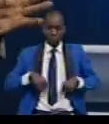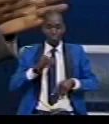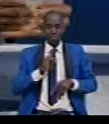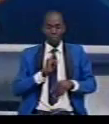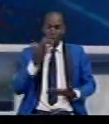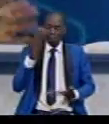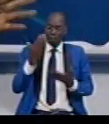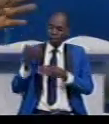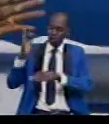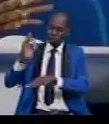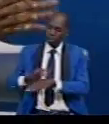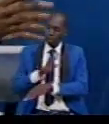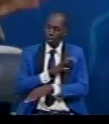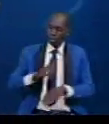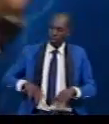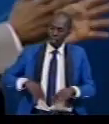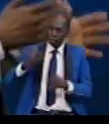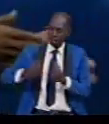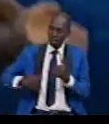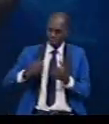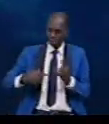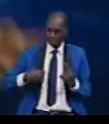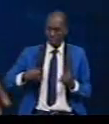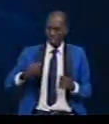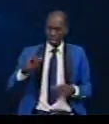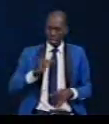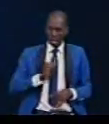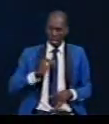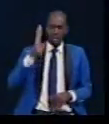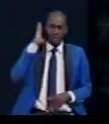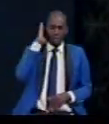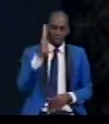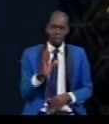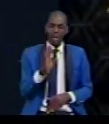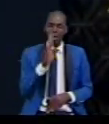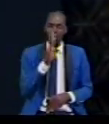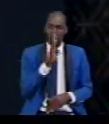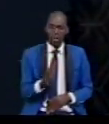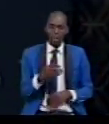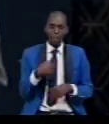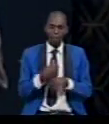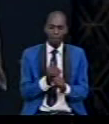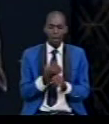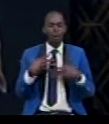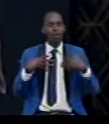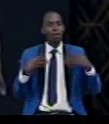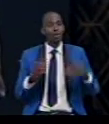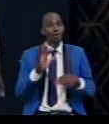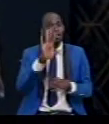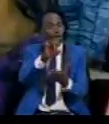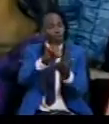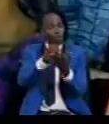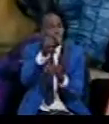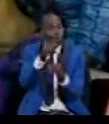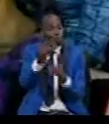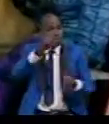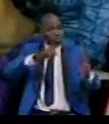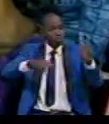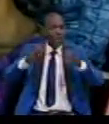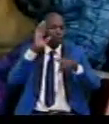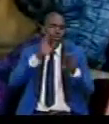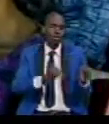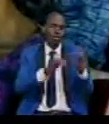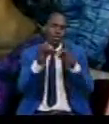I shall be made whole. Your word will set you free.